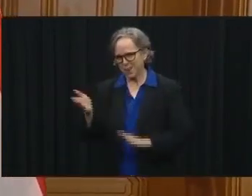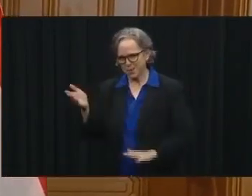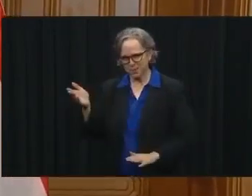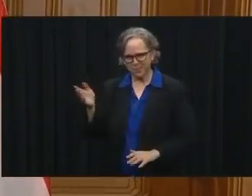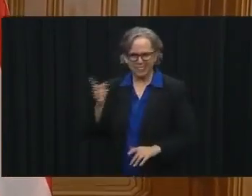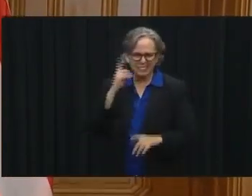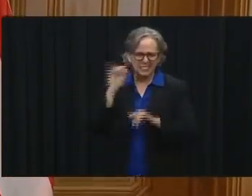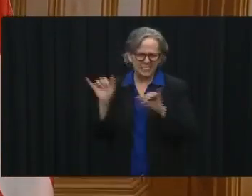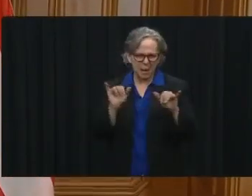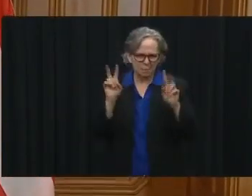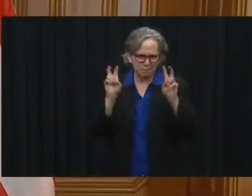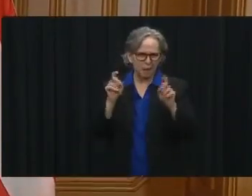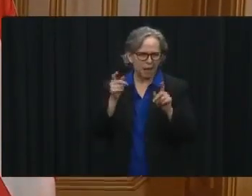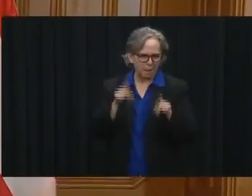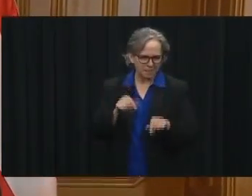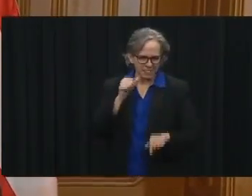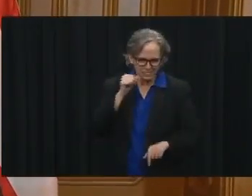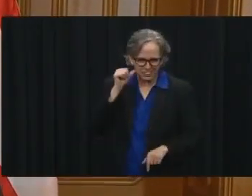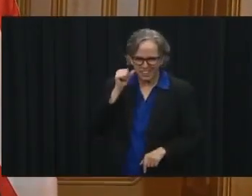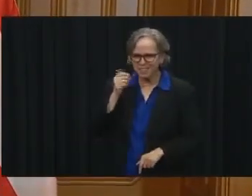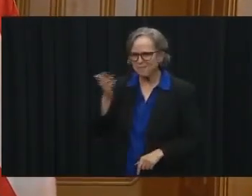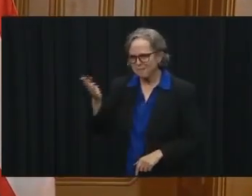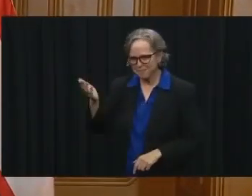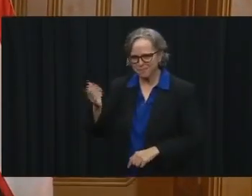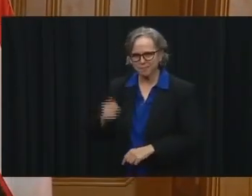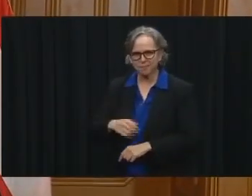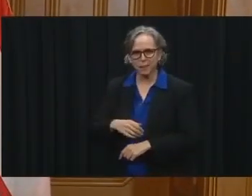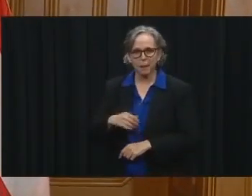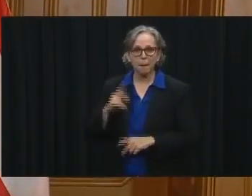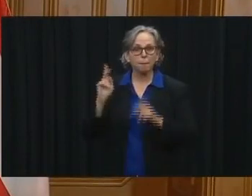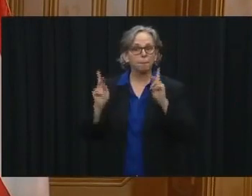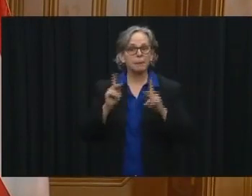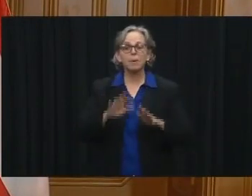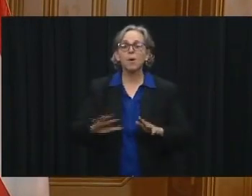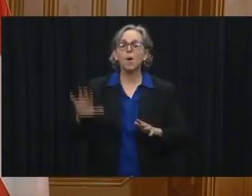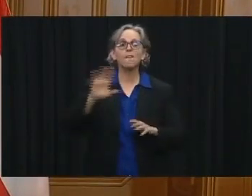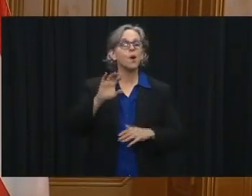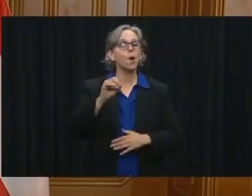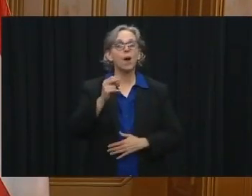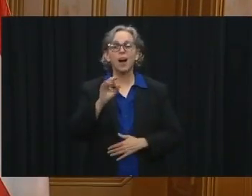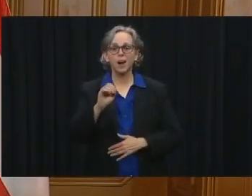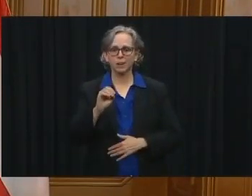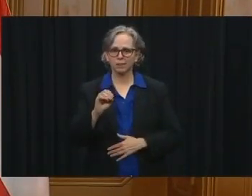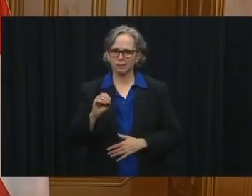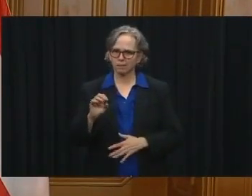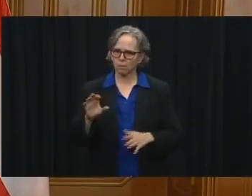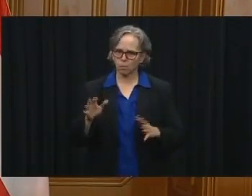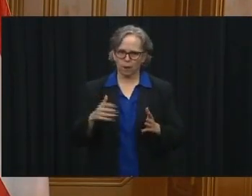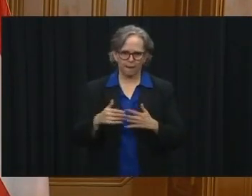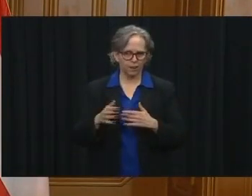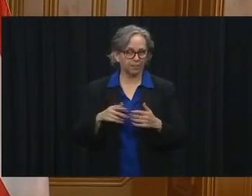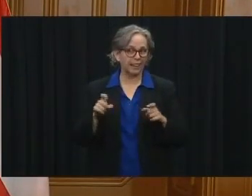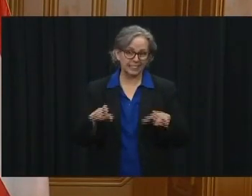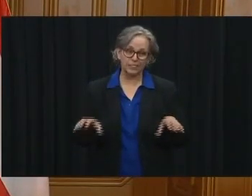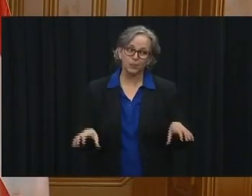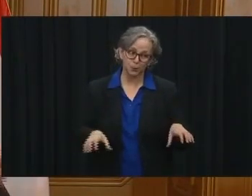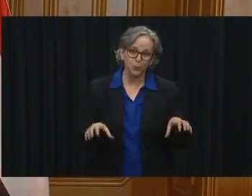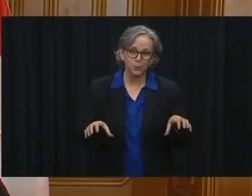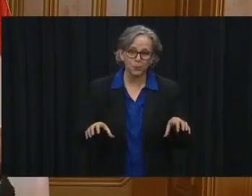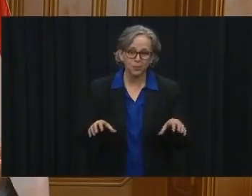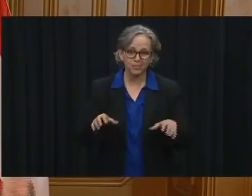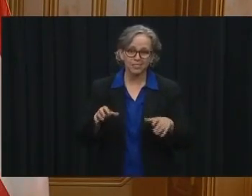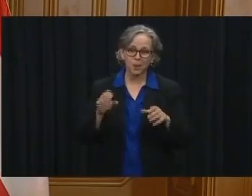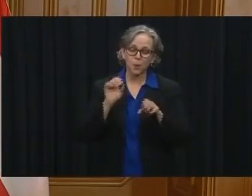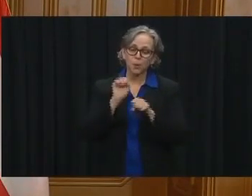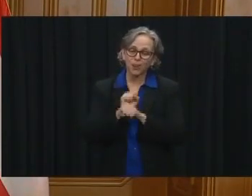showed yesterday. But these are Ohioans doing what they should do and working together,